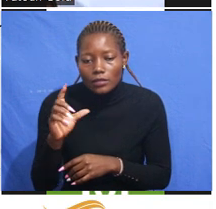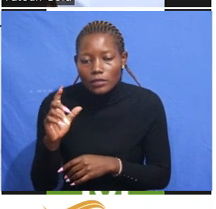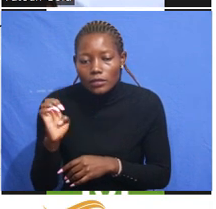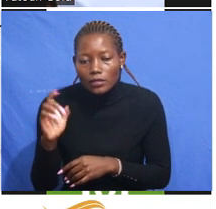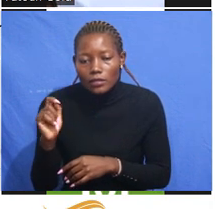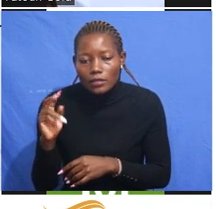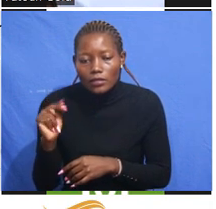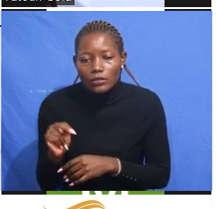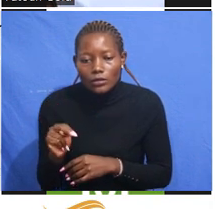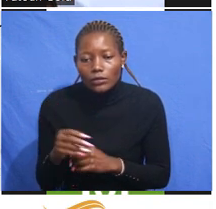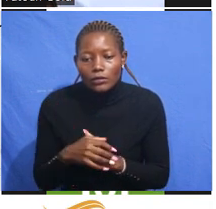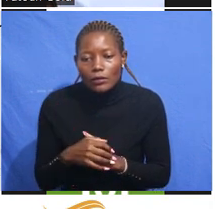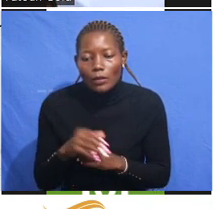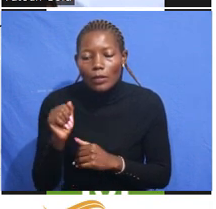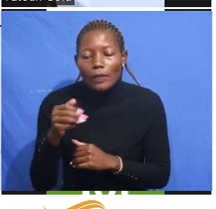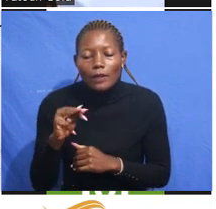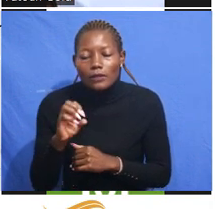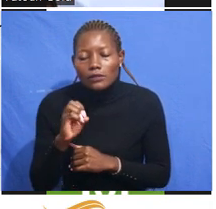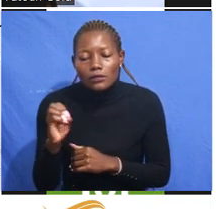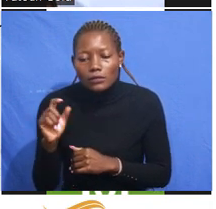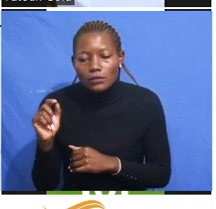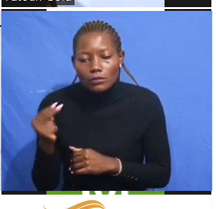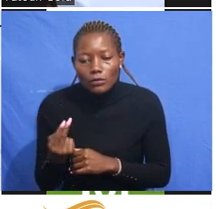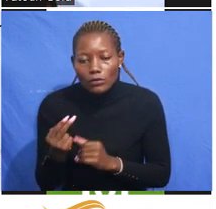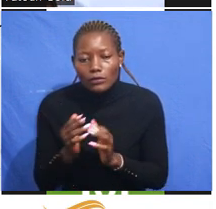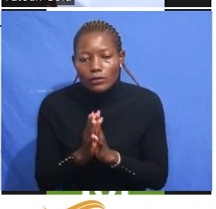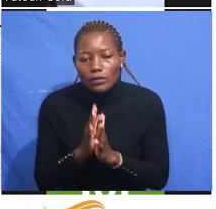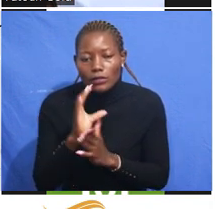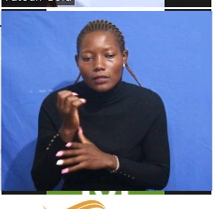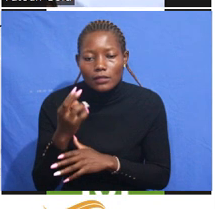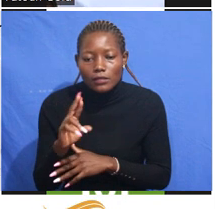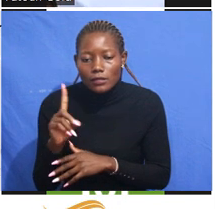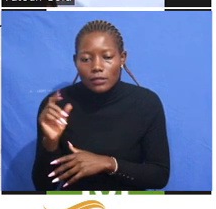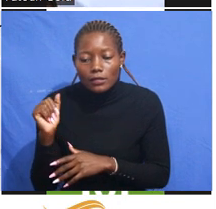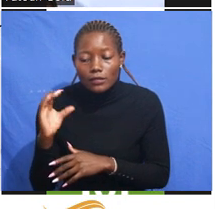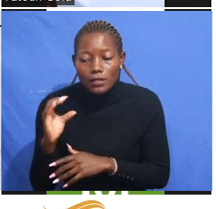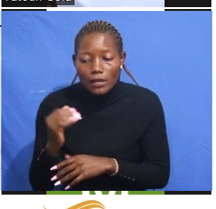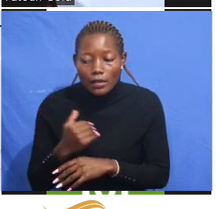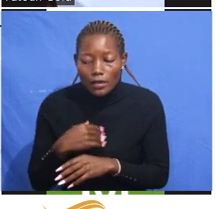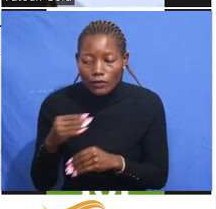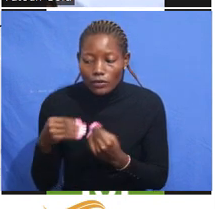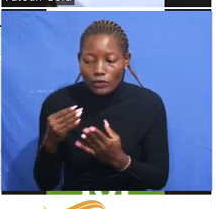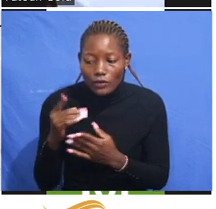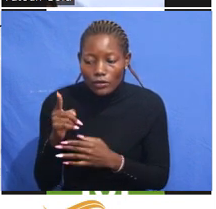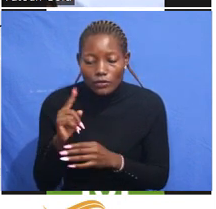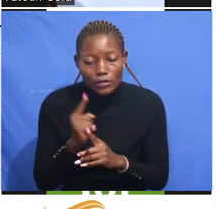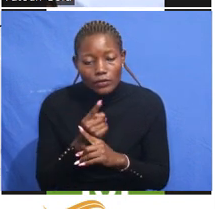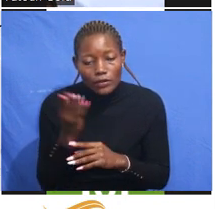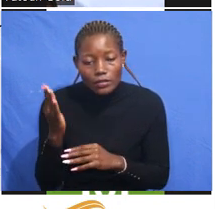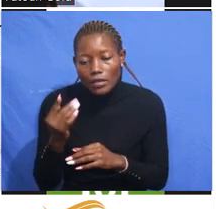muscle, cardiac muscle. I've indicated there the differences, but what you need to note,